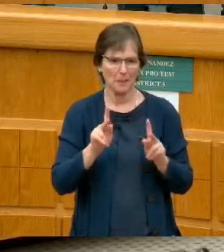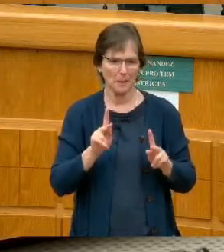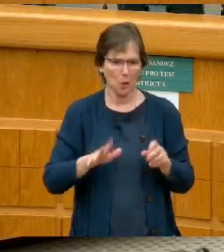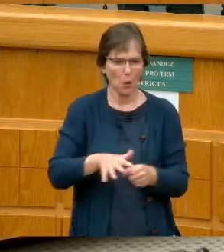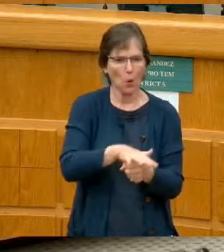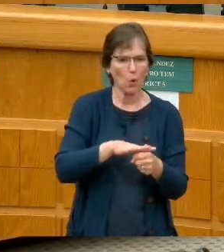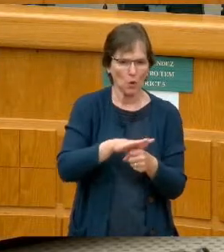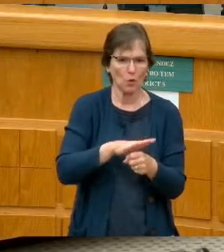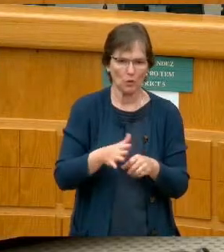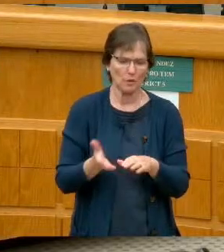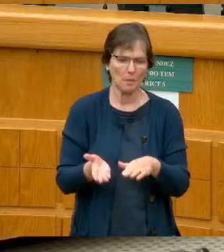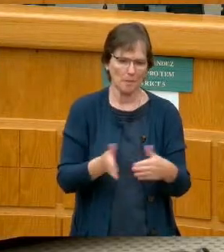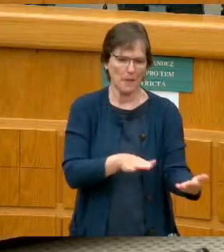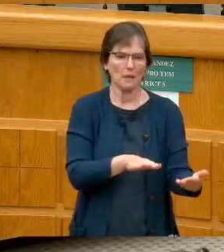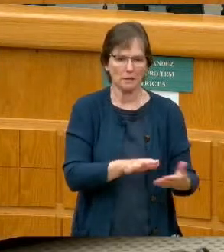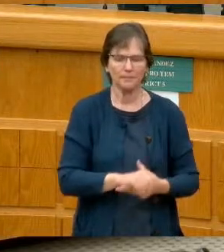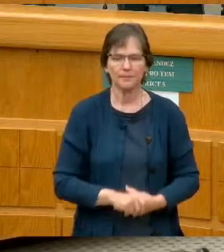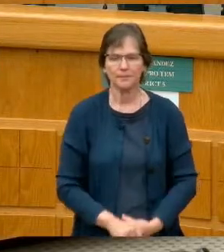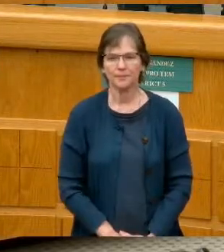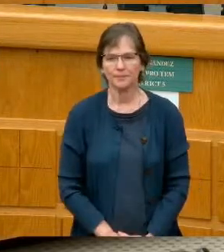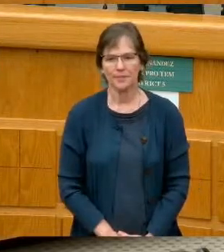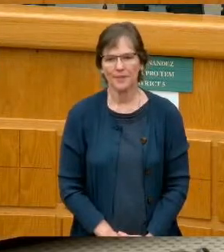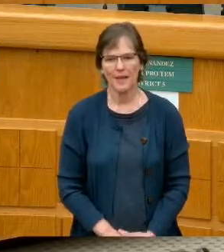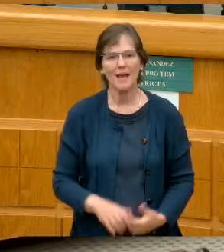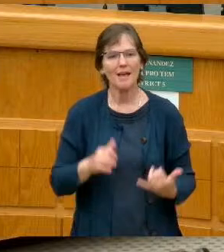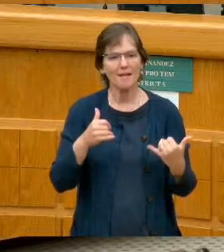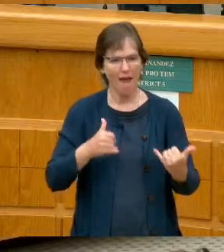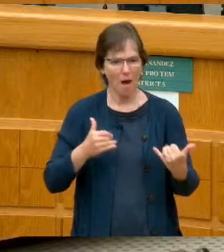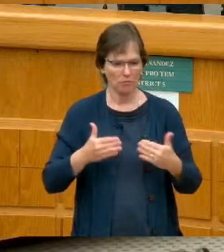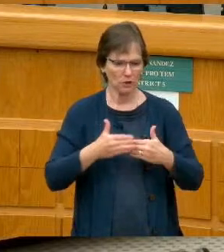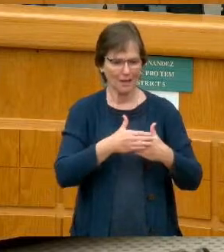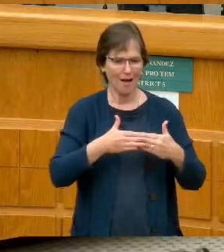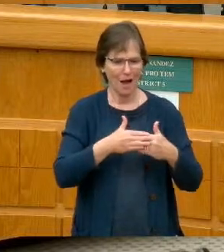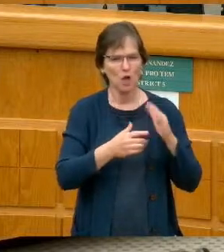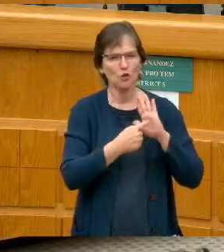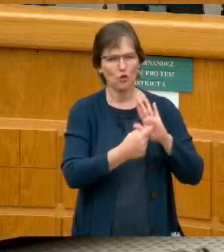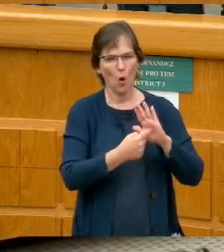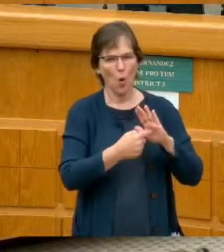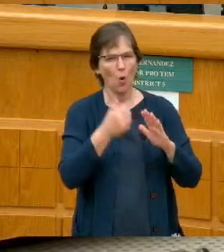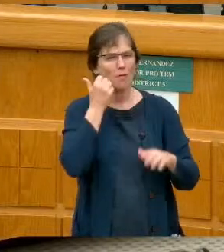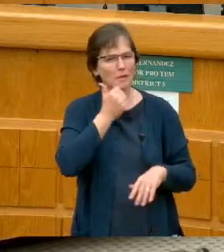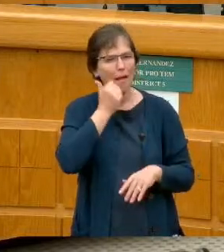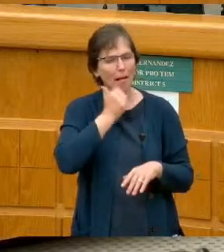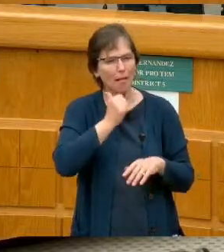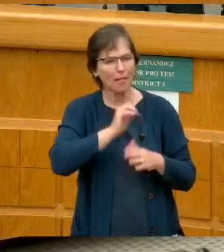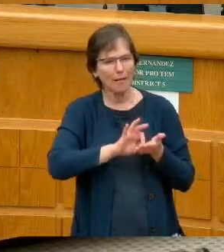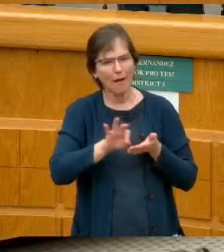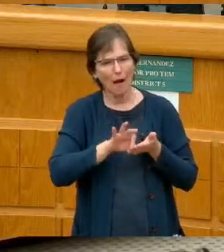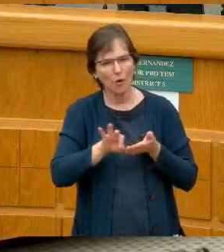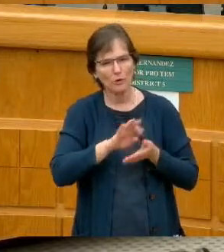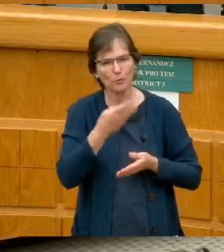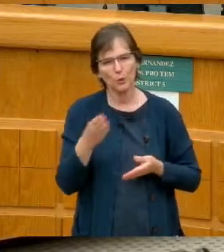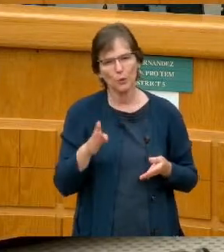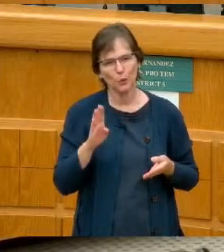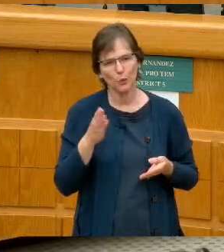And then this is one more trend graph. This shows us our daily counts in the blue. And these do reflect the